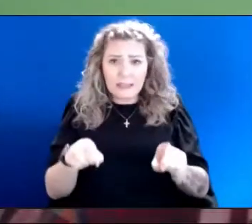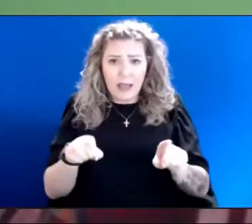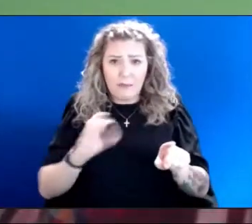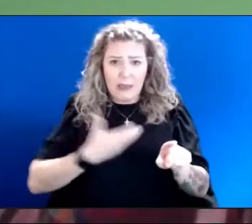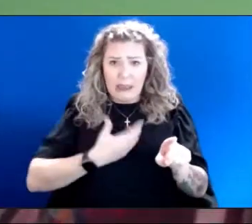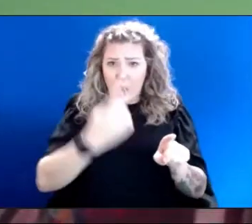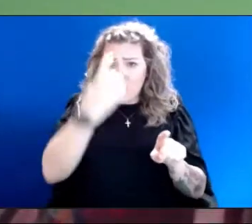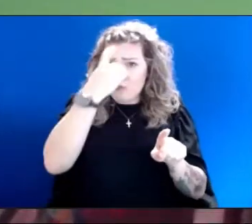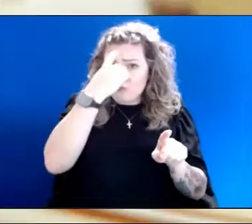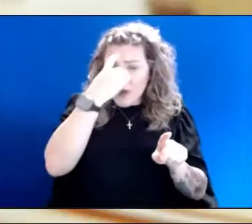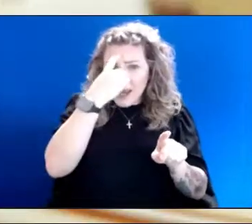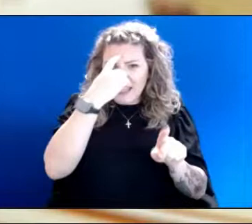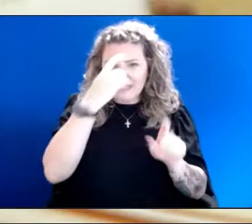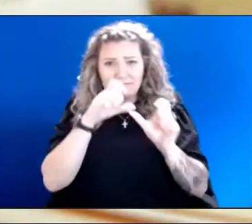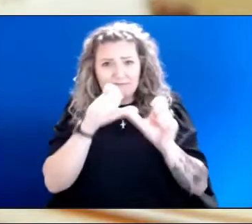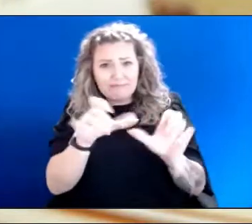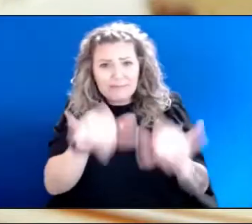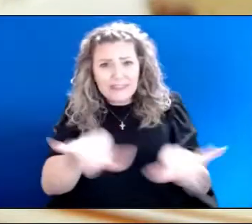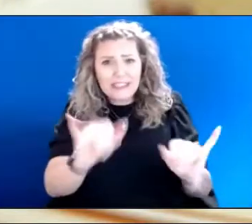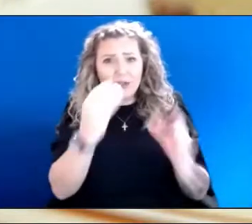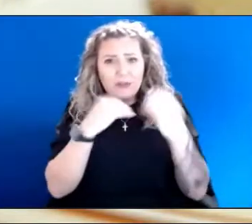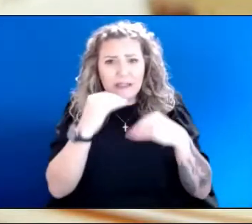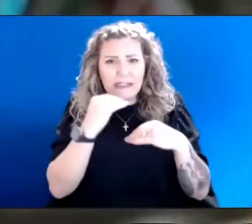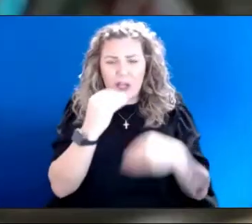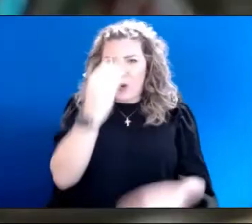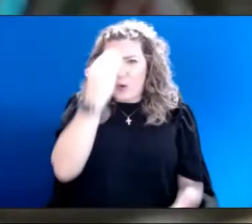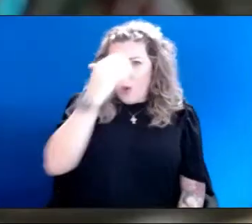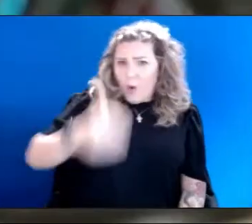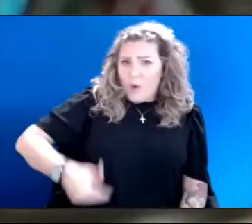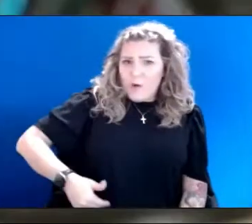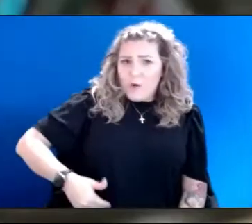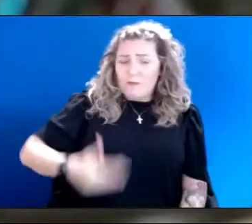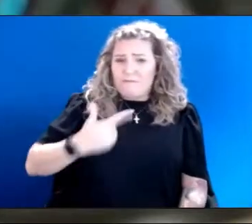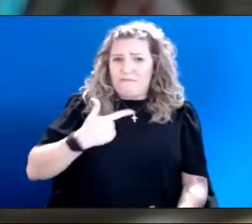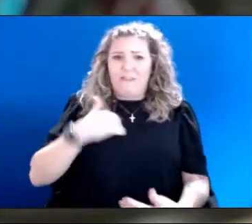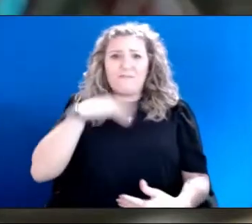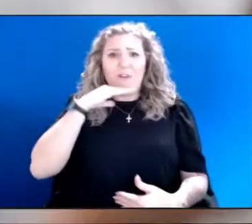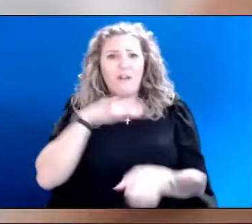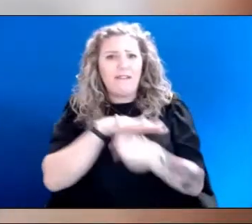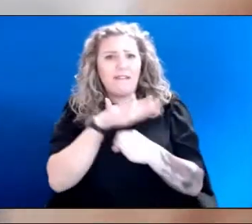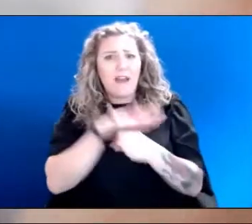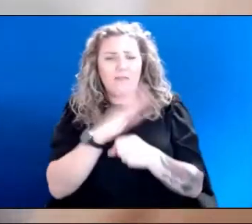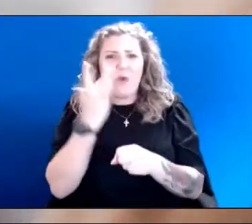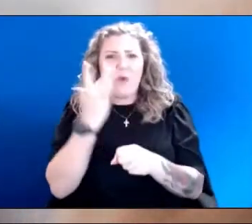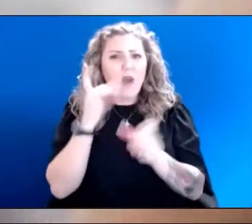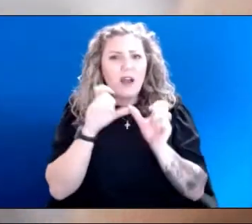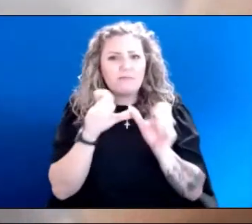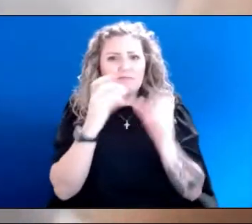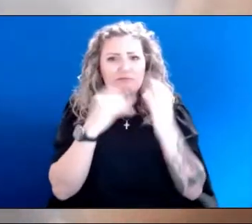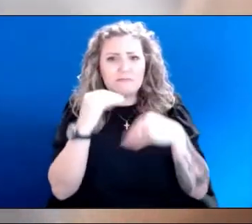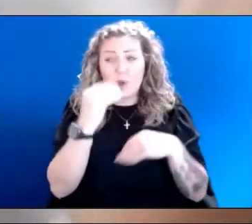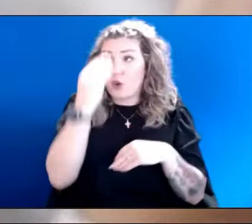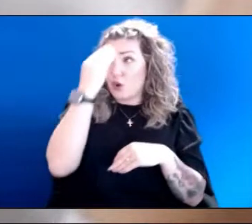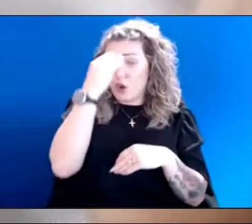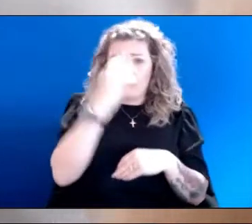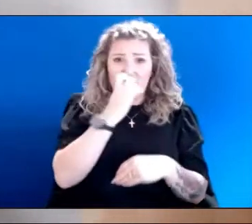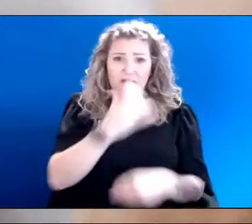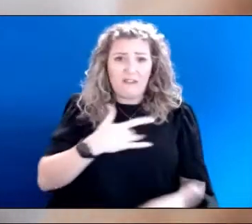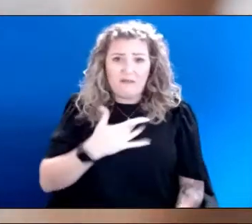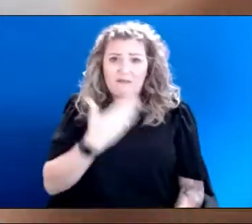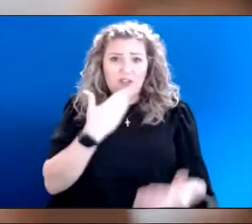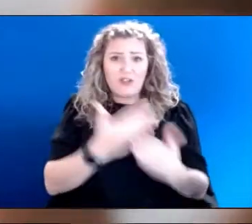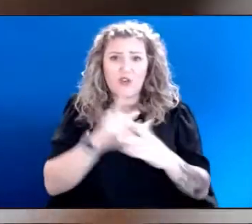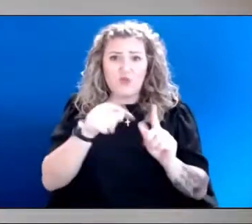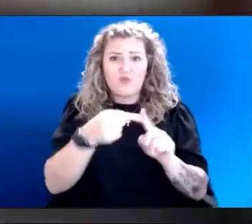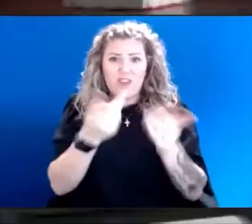make us keep eating even when we know intuitively we've had enough? Why do we keep going, knowing we're not going to feel good when we finally